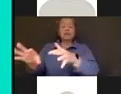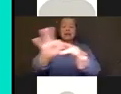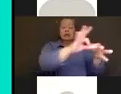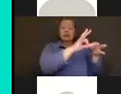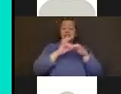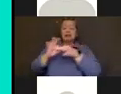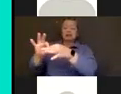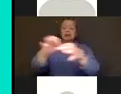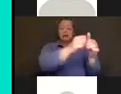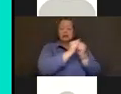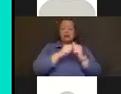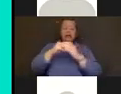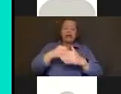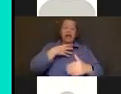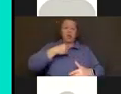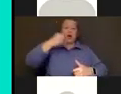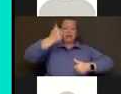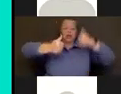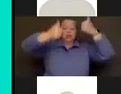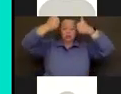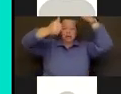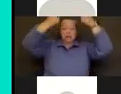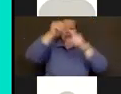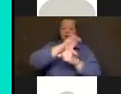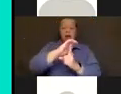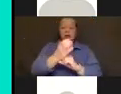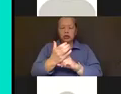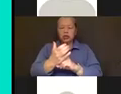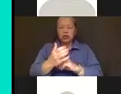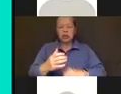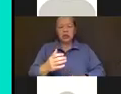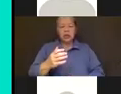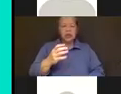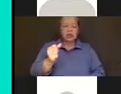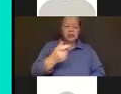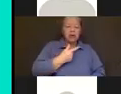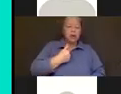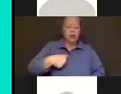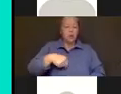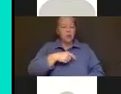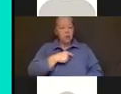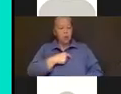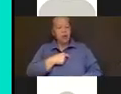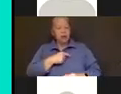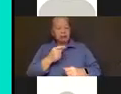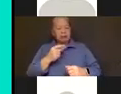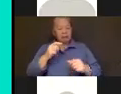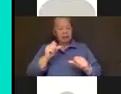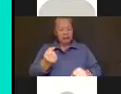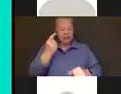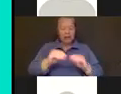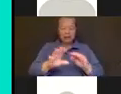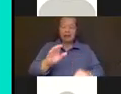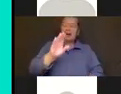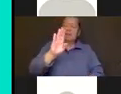white supremacy culture. And just so that we're clear, BIPOC is Black Indigenous People of